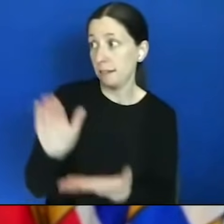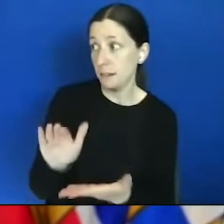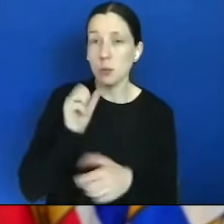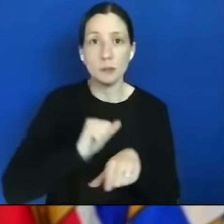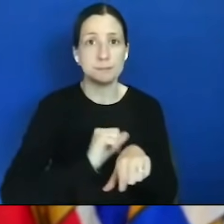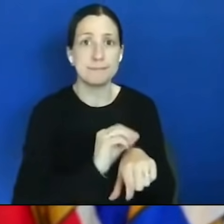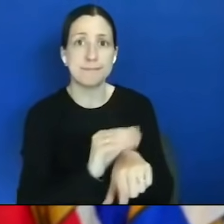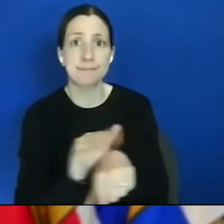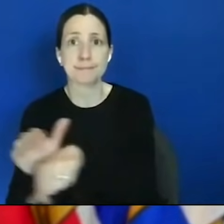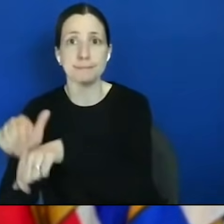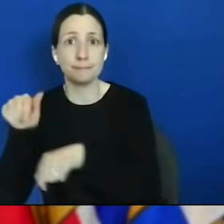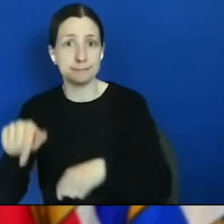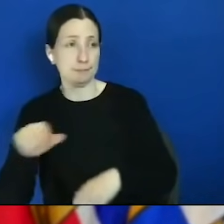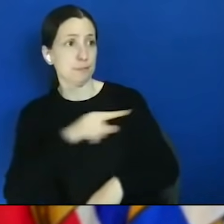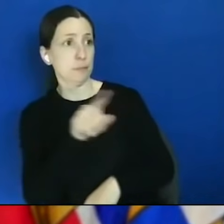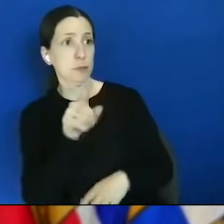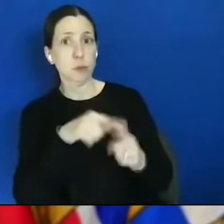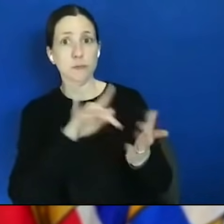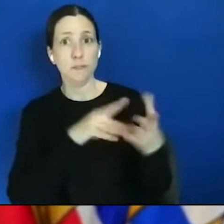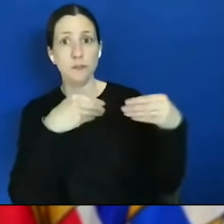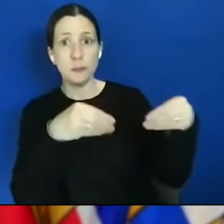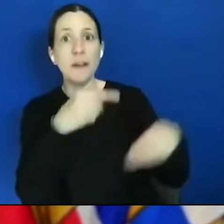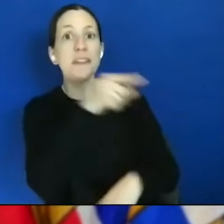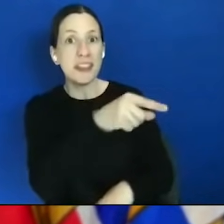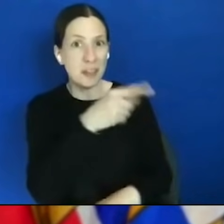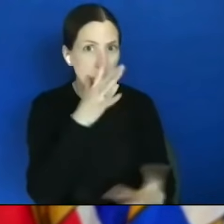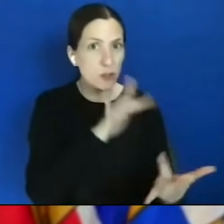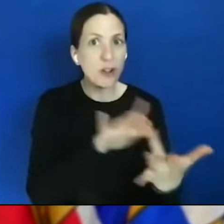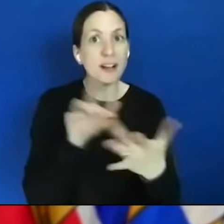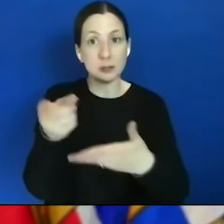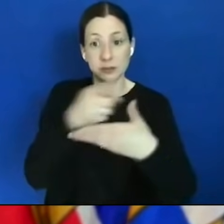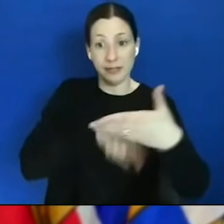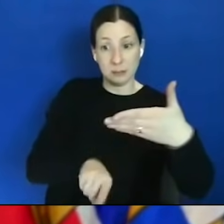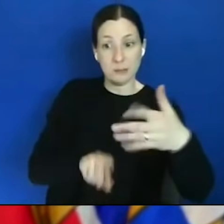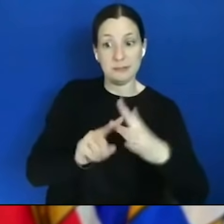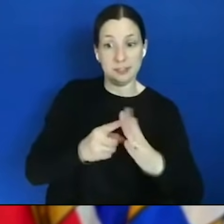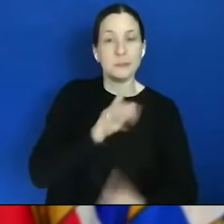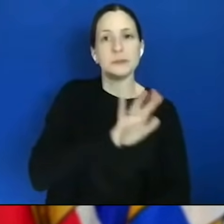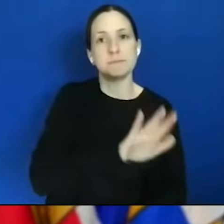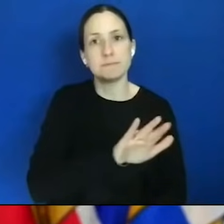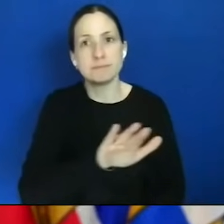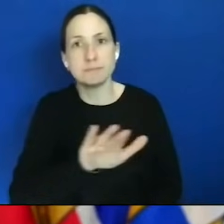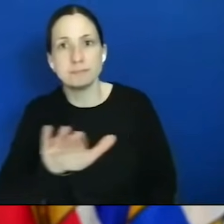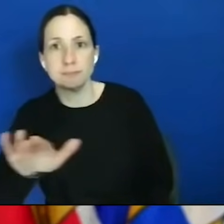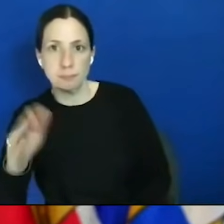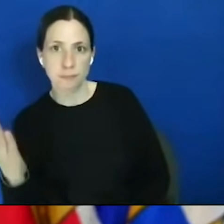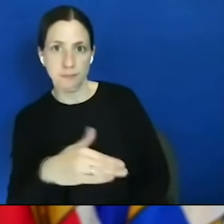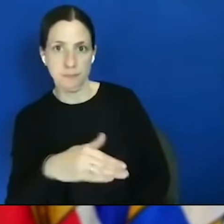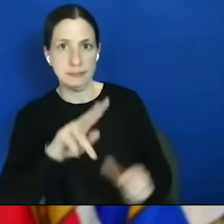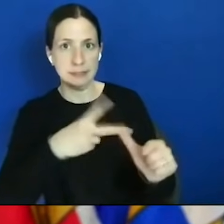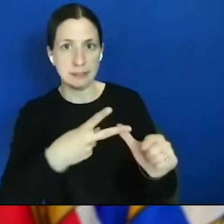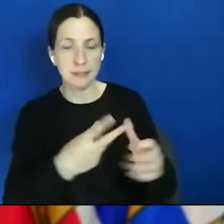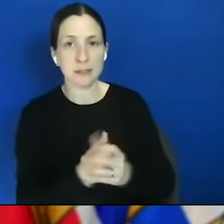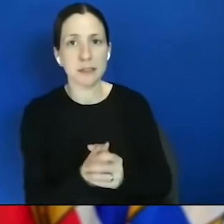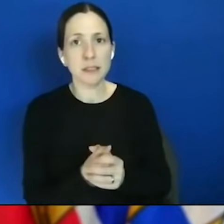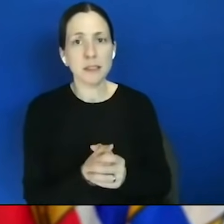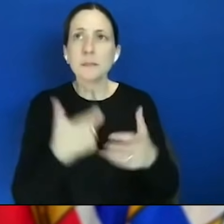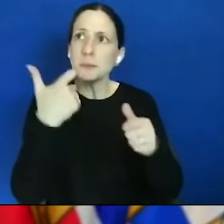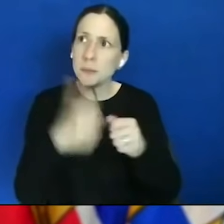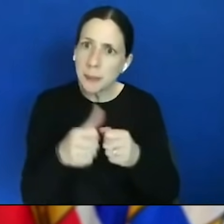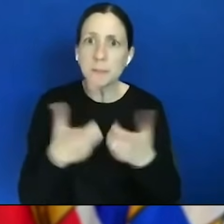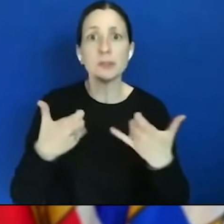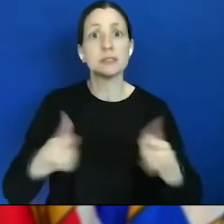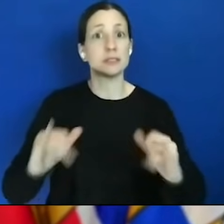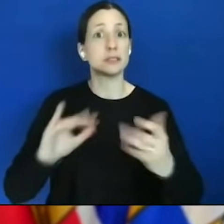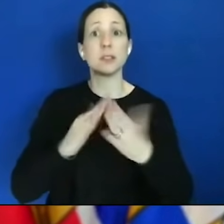BC, and their teams are preparing to invite you back starting next week. In the meantime, we do still have